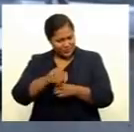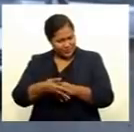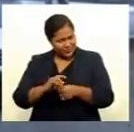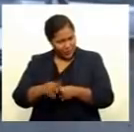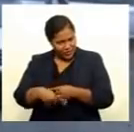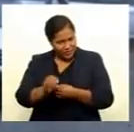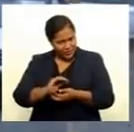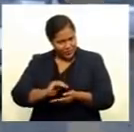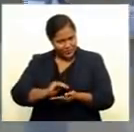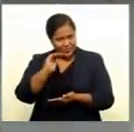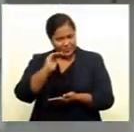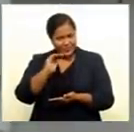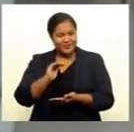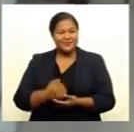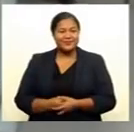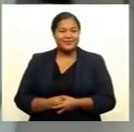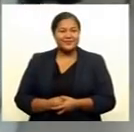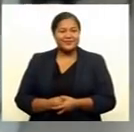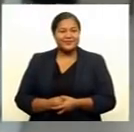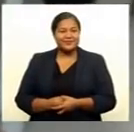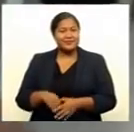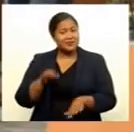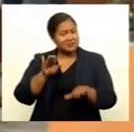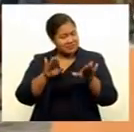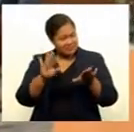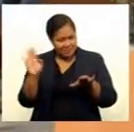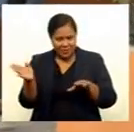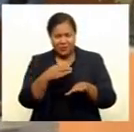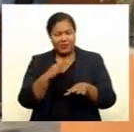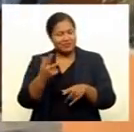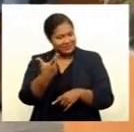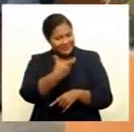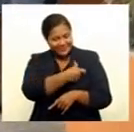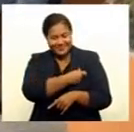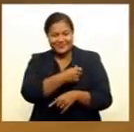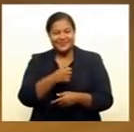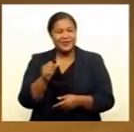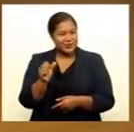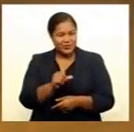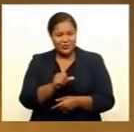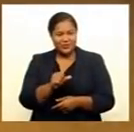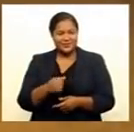COVID cases. And calls for vaccination reiterated.